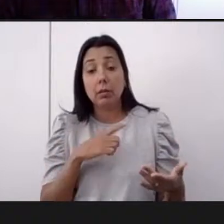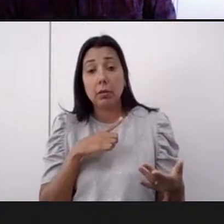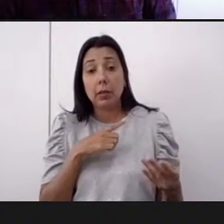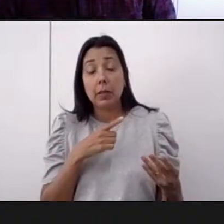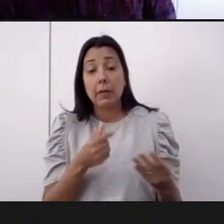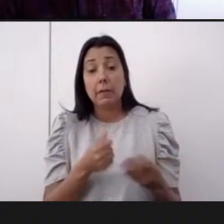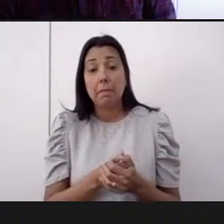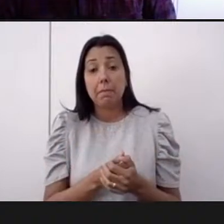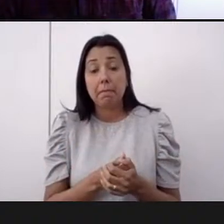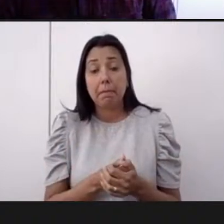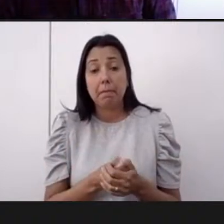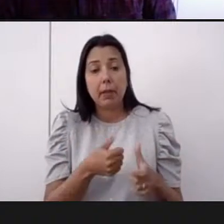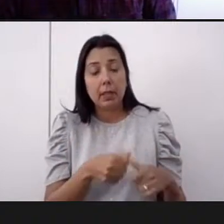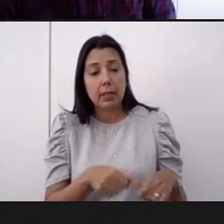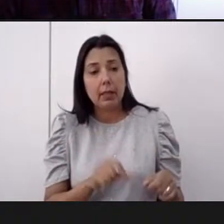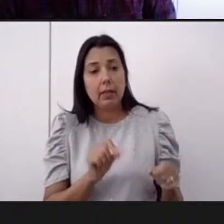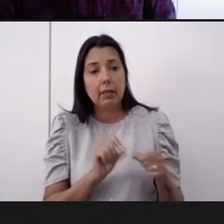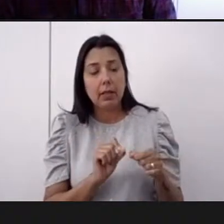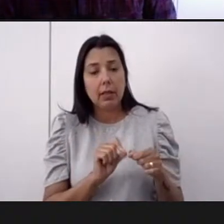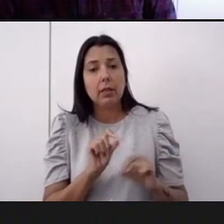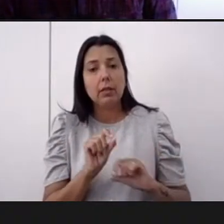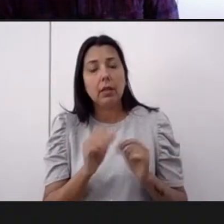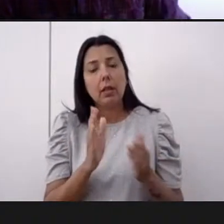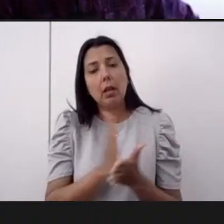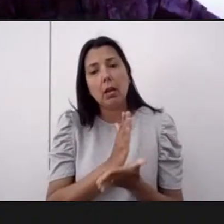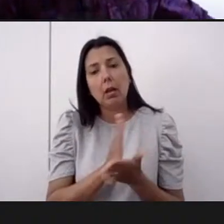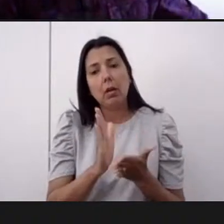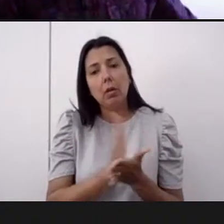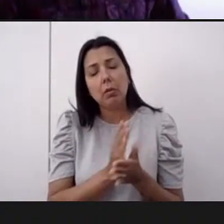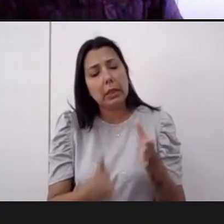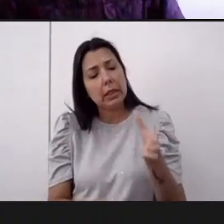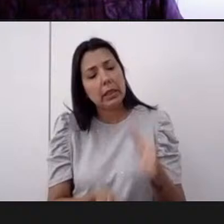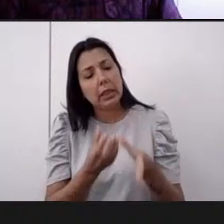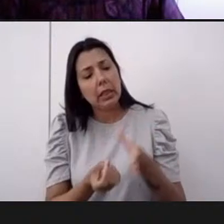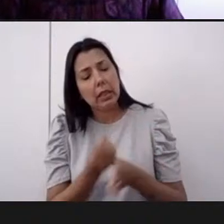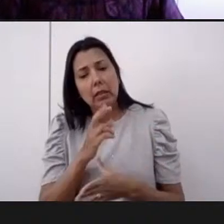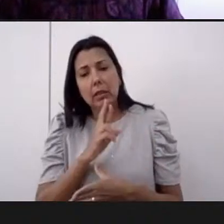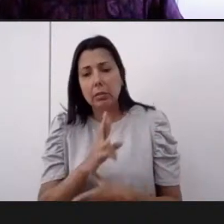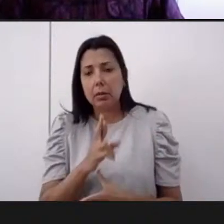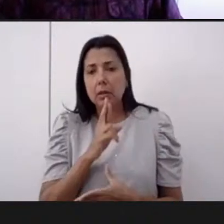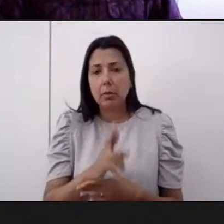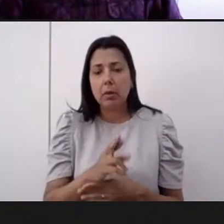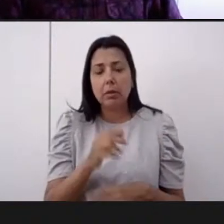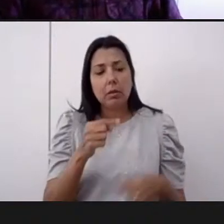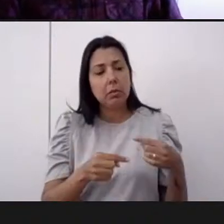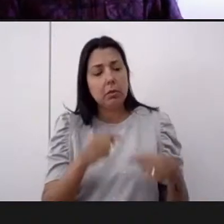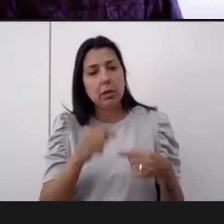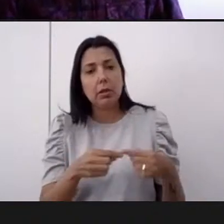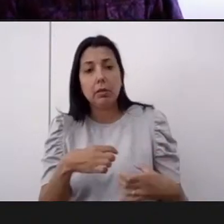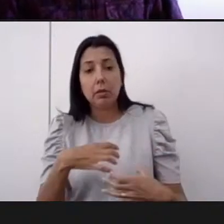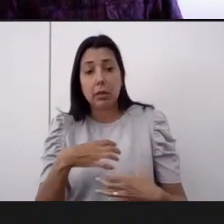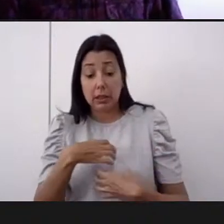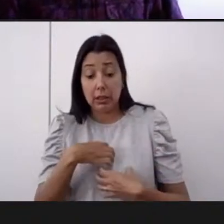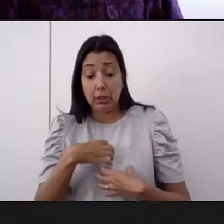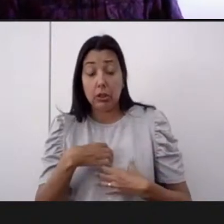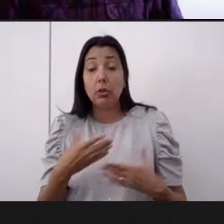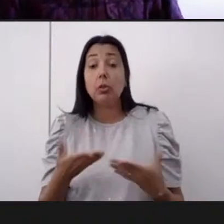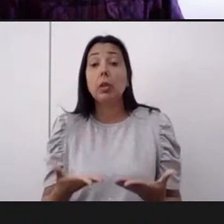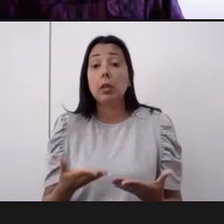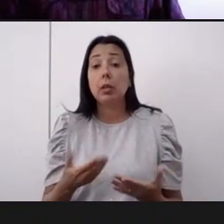making some policy feedbacks on itself, in the sense of Weaver and Jacobs.